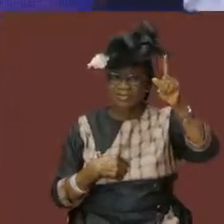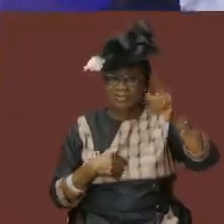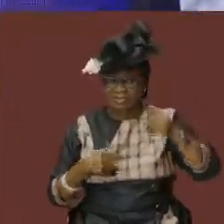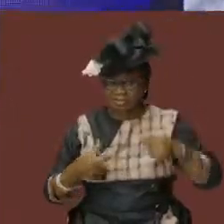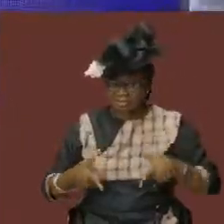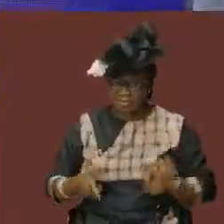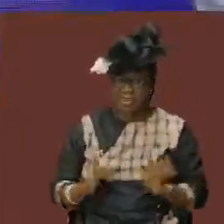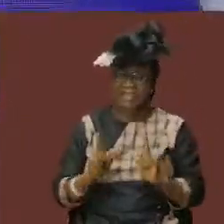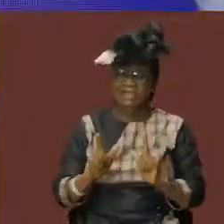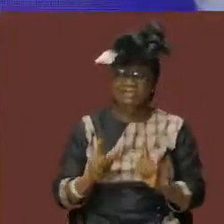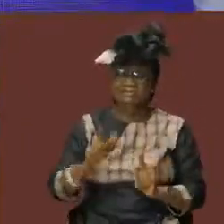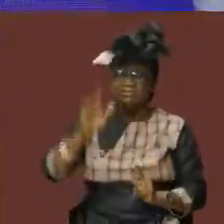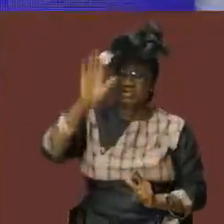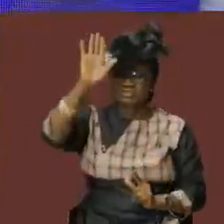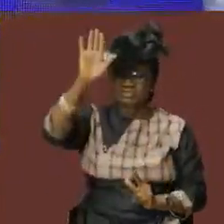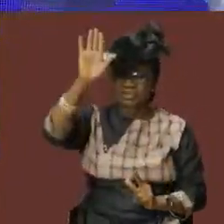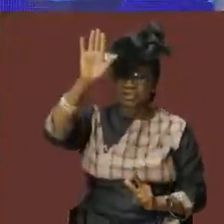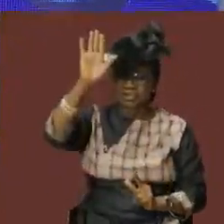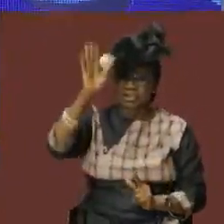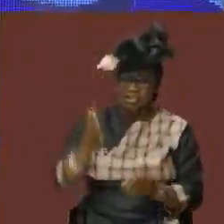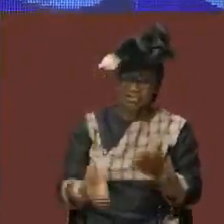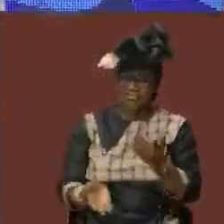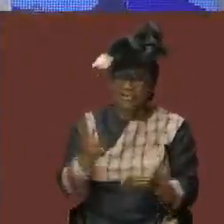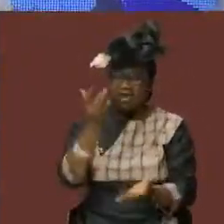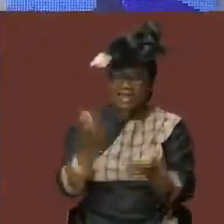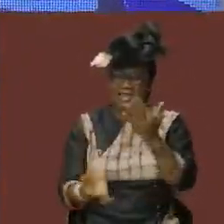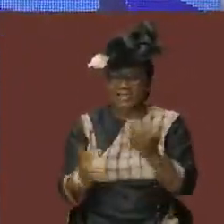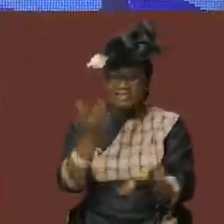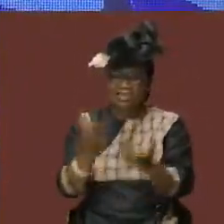Let your fire